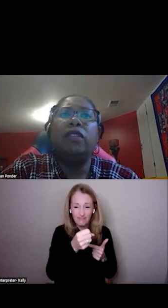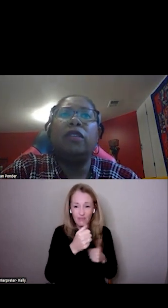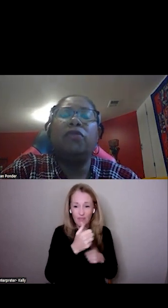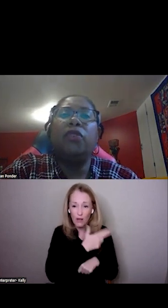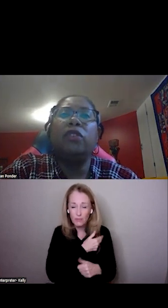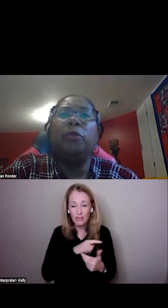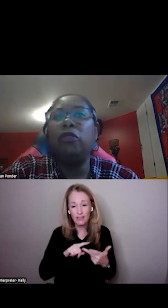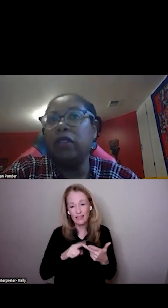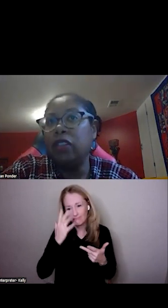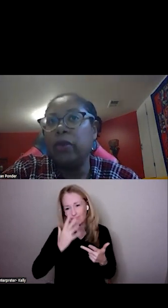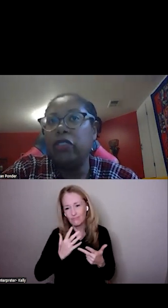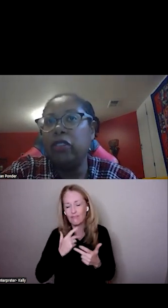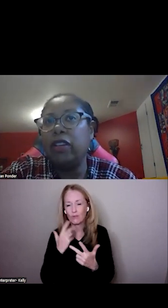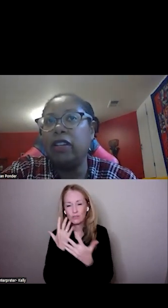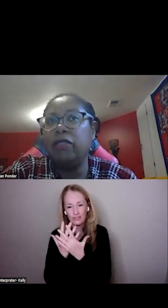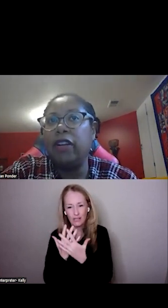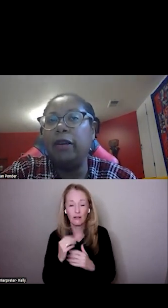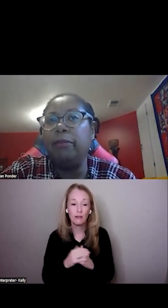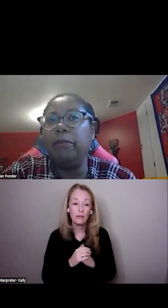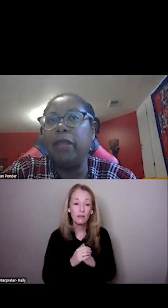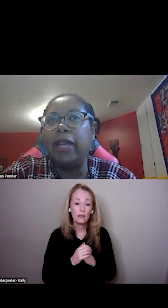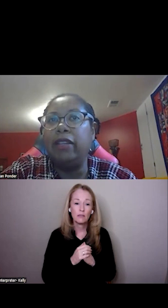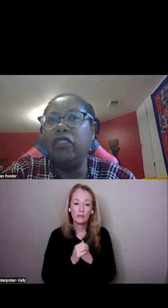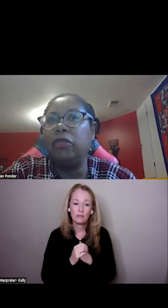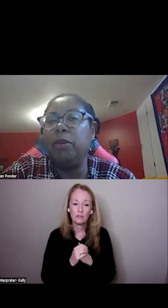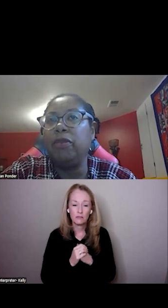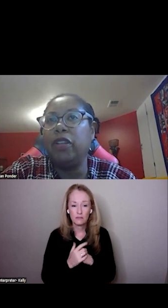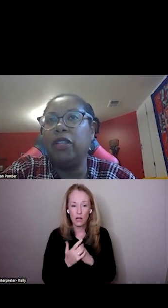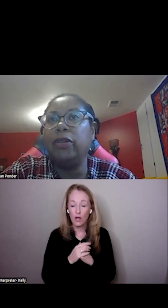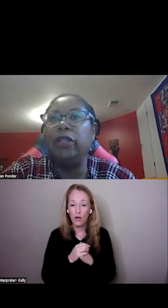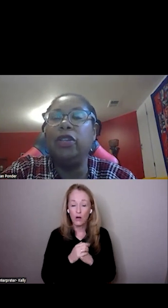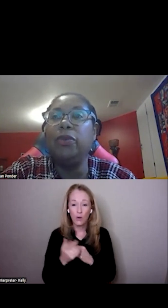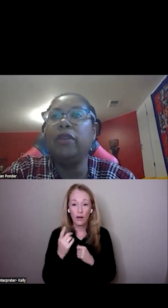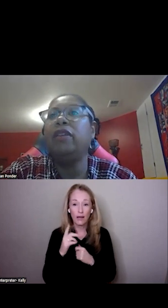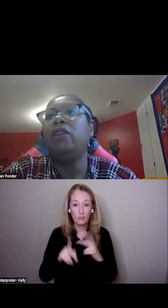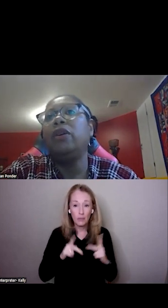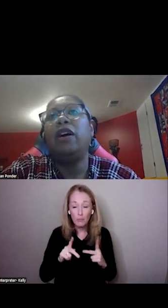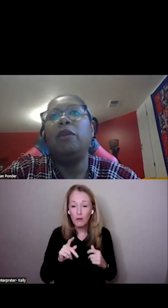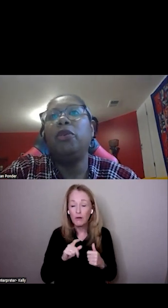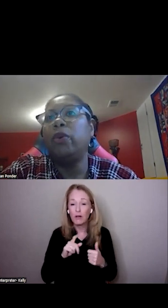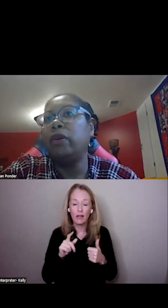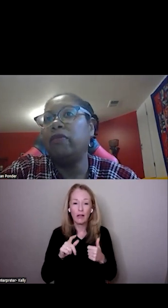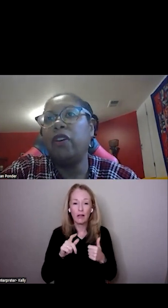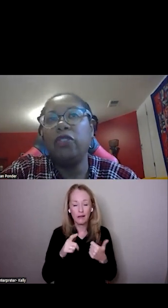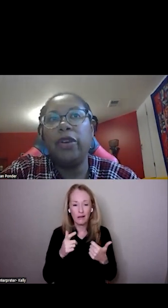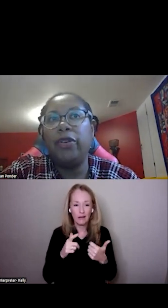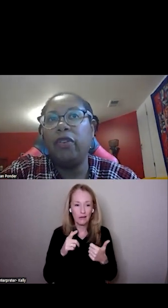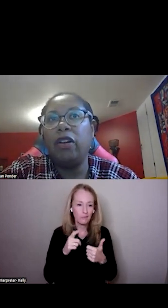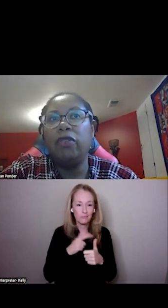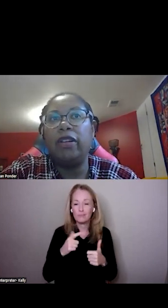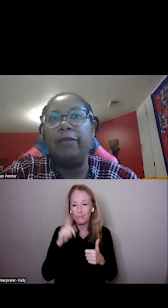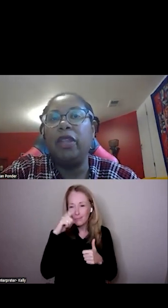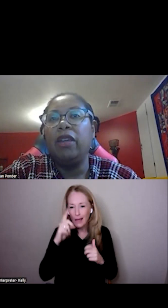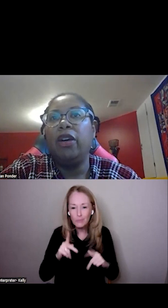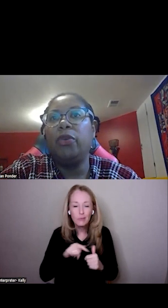This for special consideration of Black, Indigenous, people of color, youth who are foster care